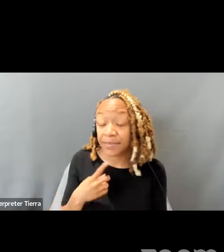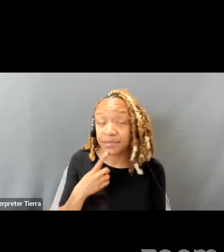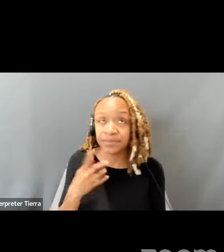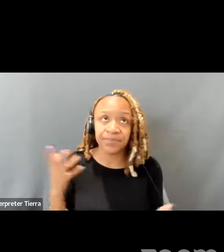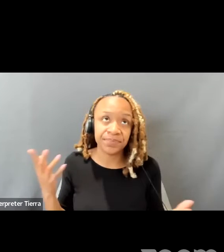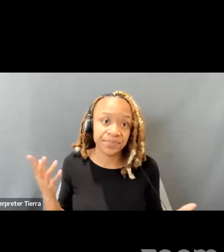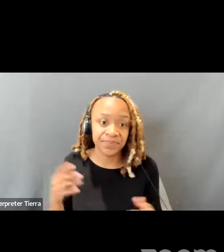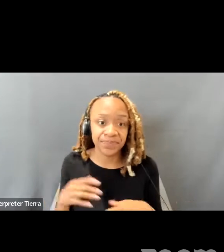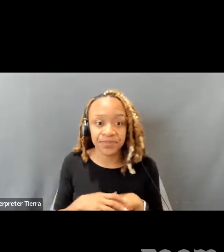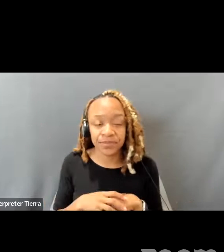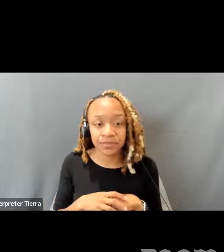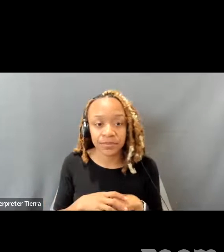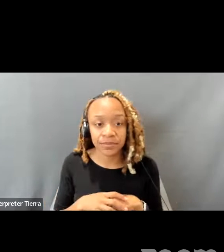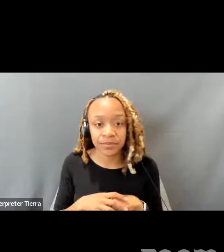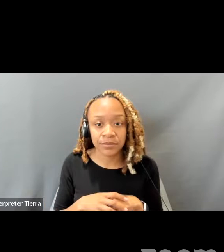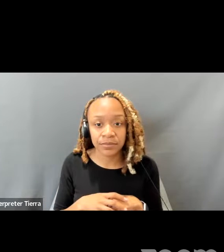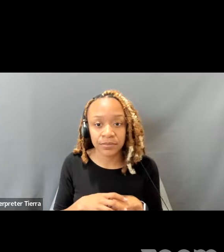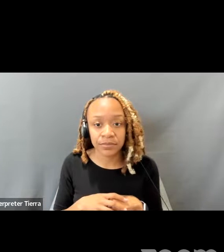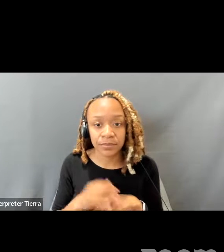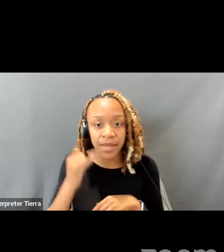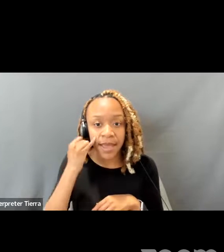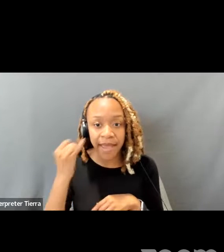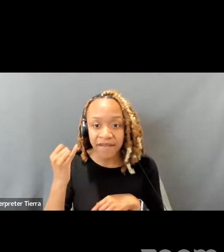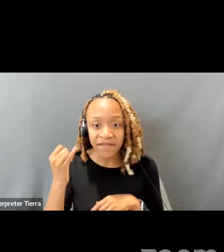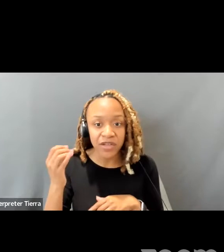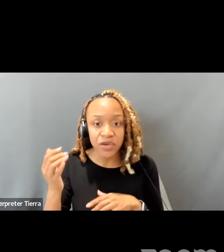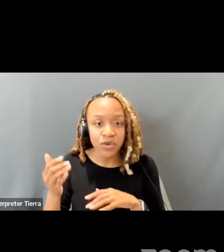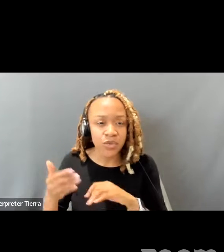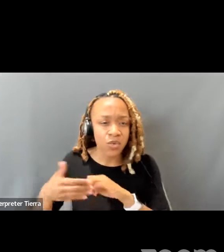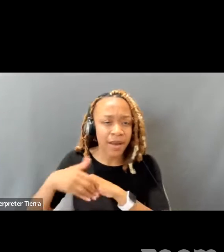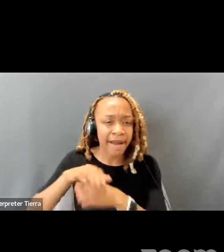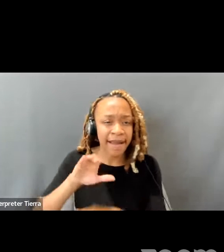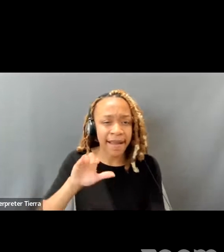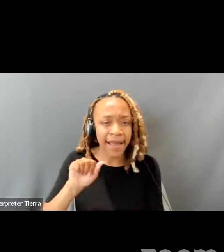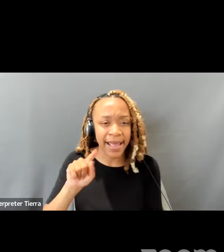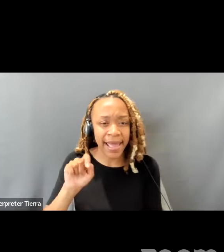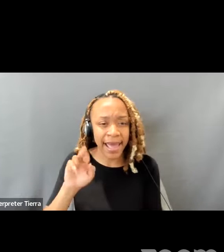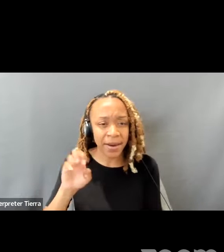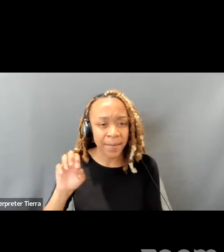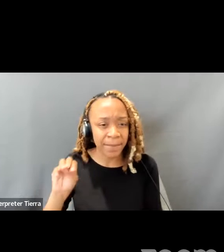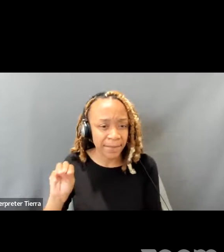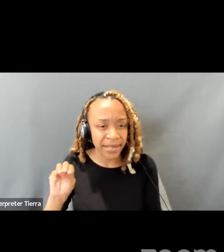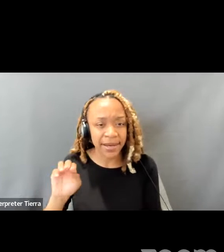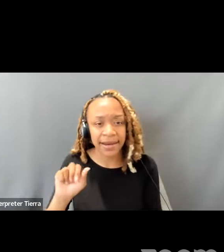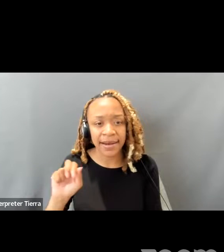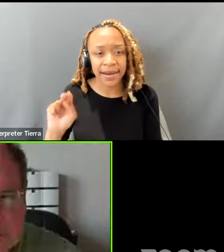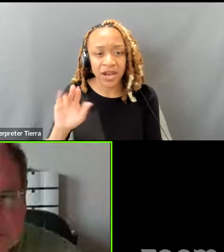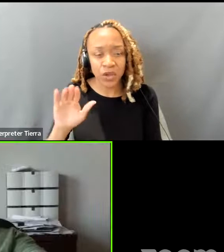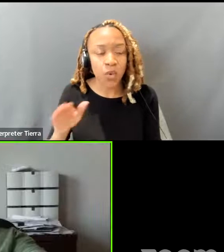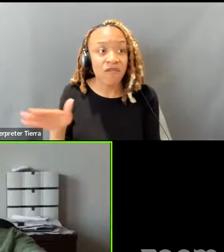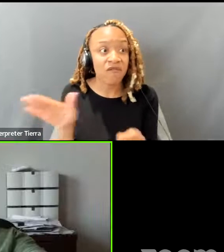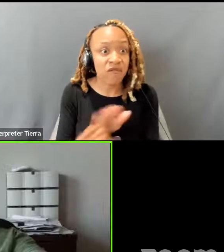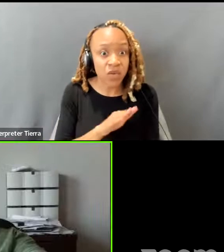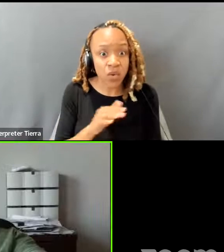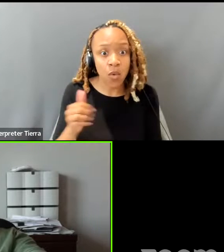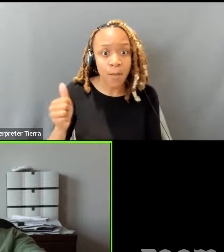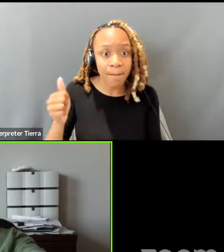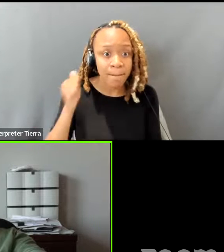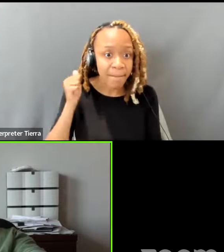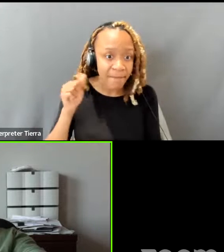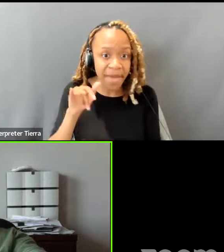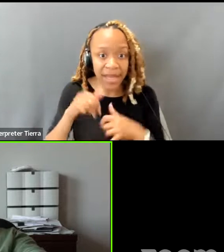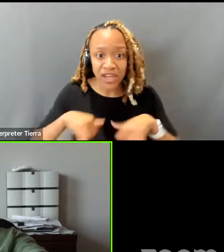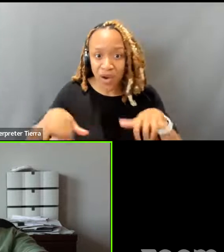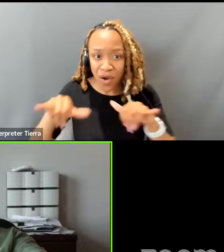you macadam your entire backyard. Then there's no surface for water to get down into the